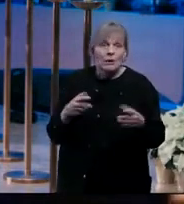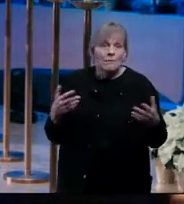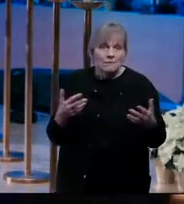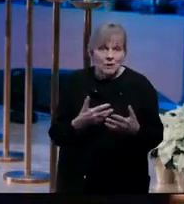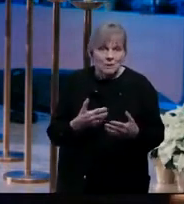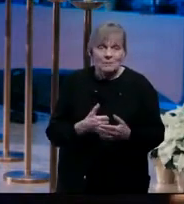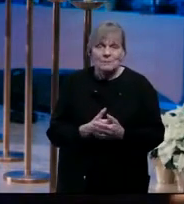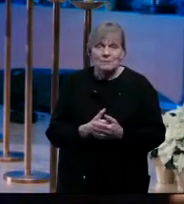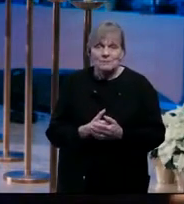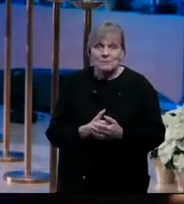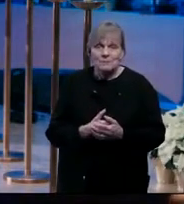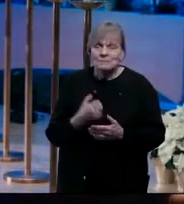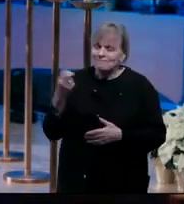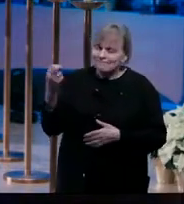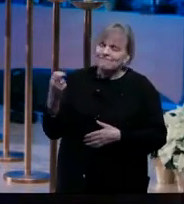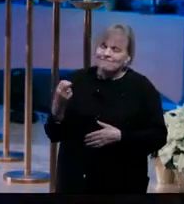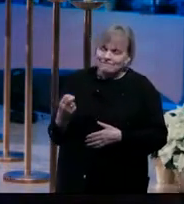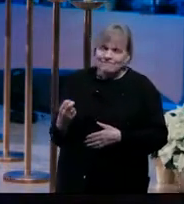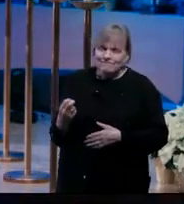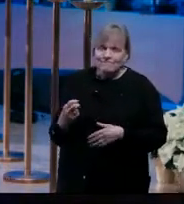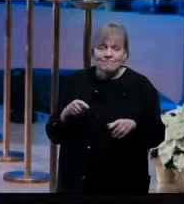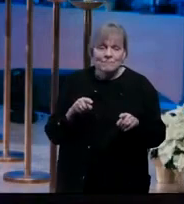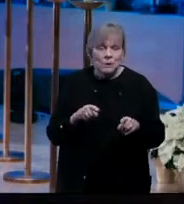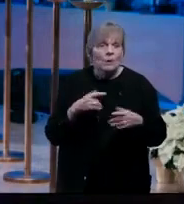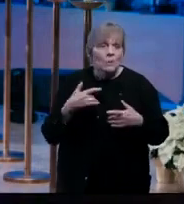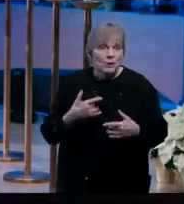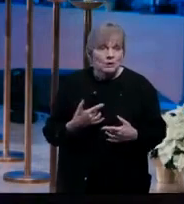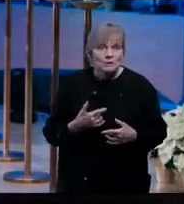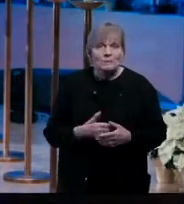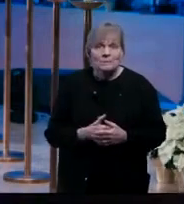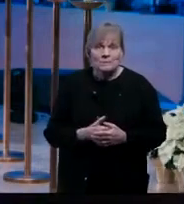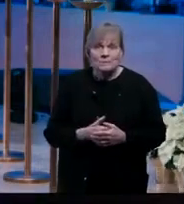fear, to sit with us in our depression,